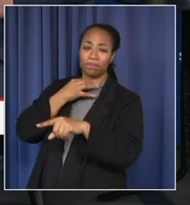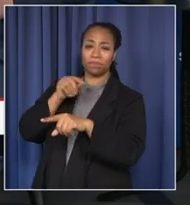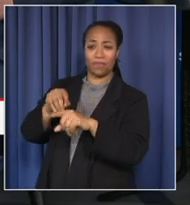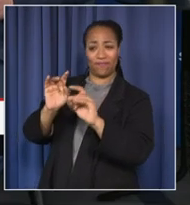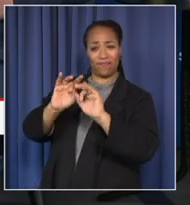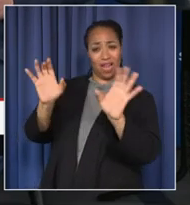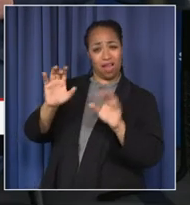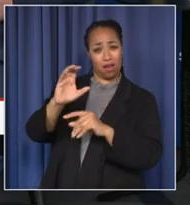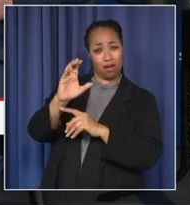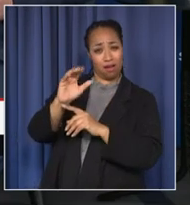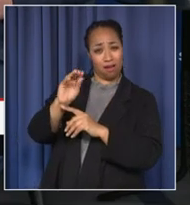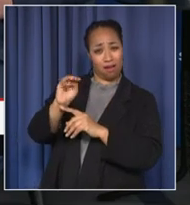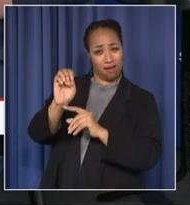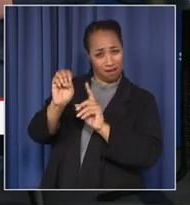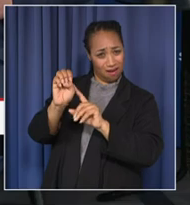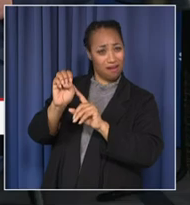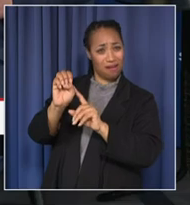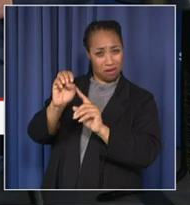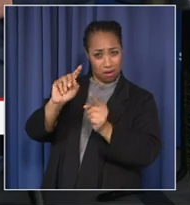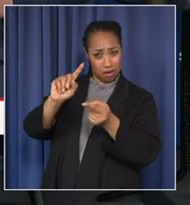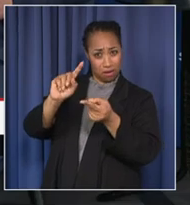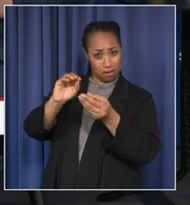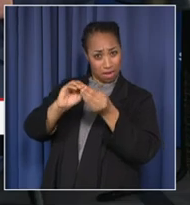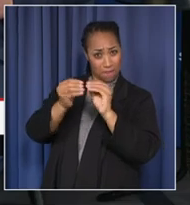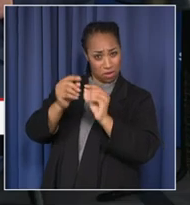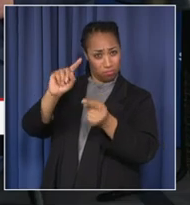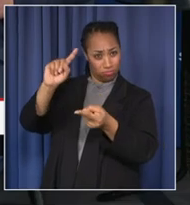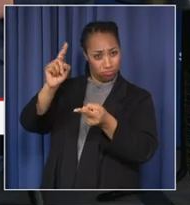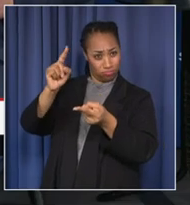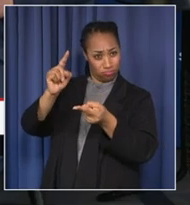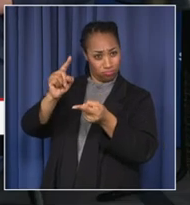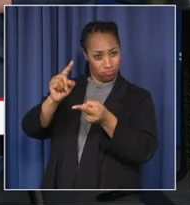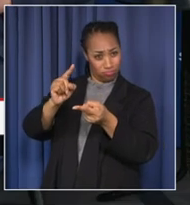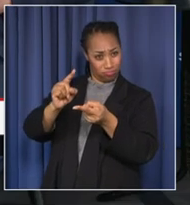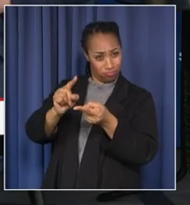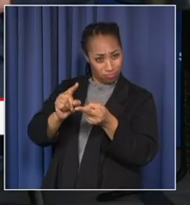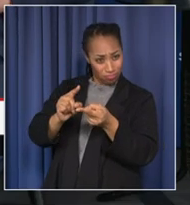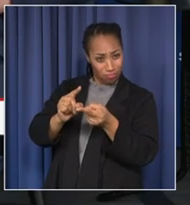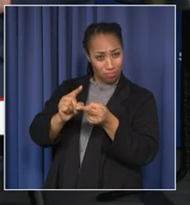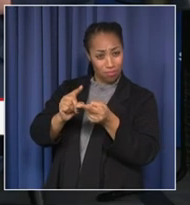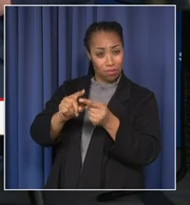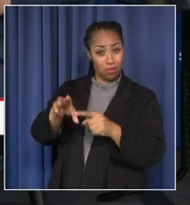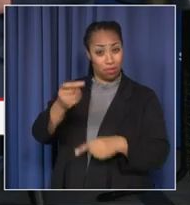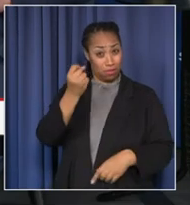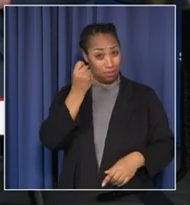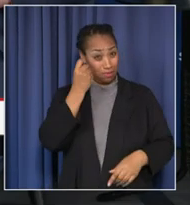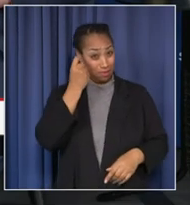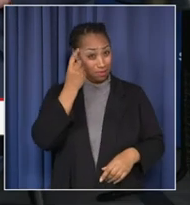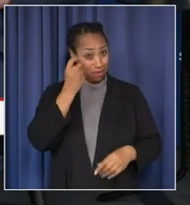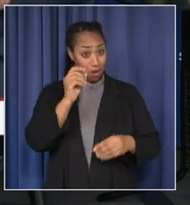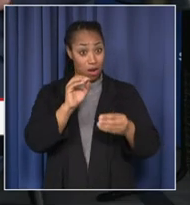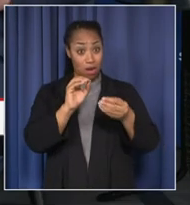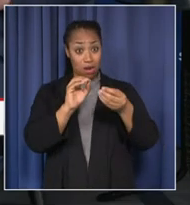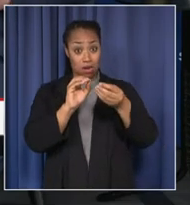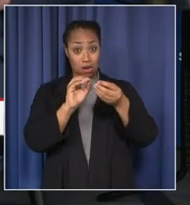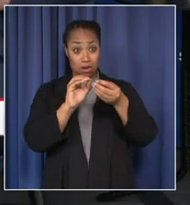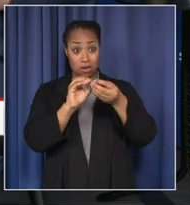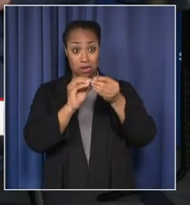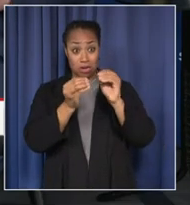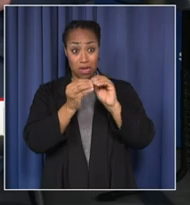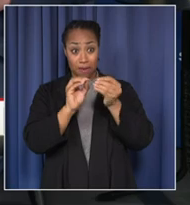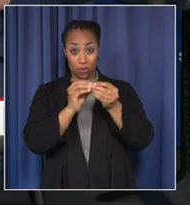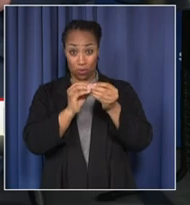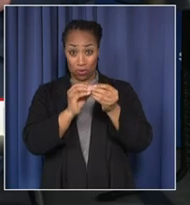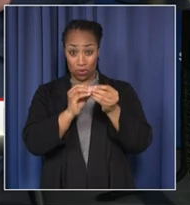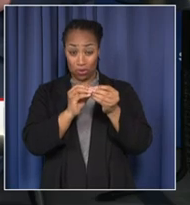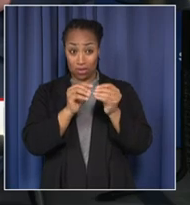but homicide numbers, particularly this month in comparison, are slightly up. Are you concerned about that